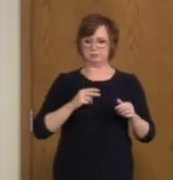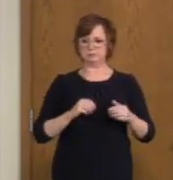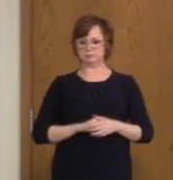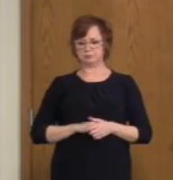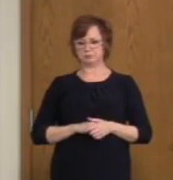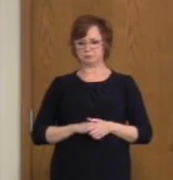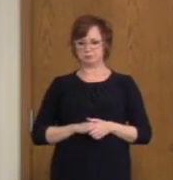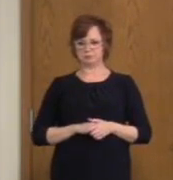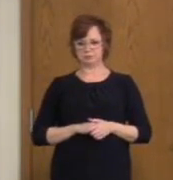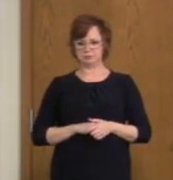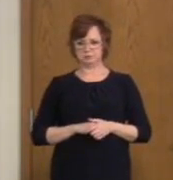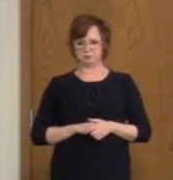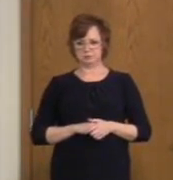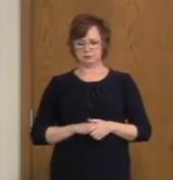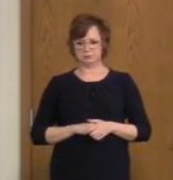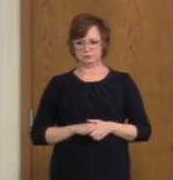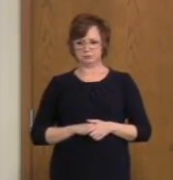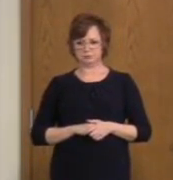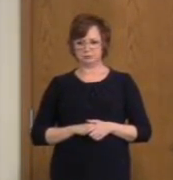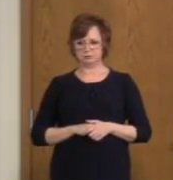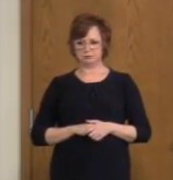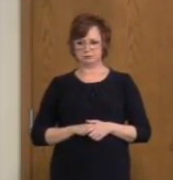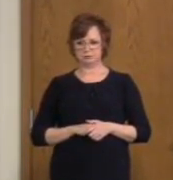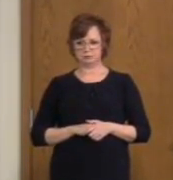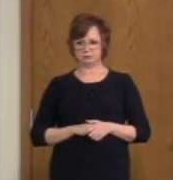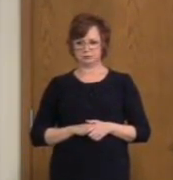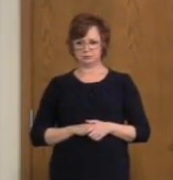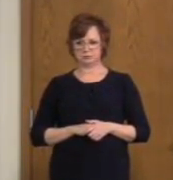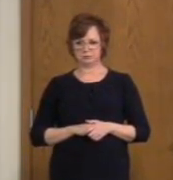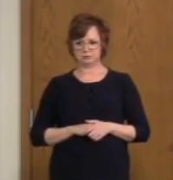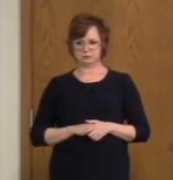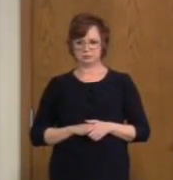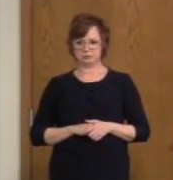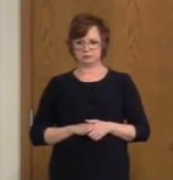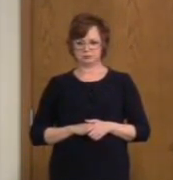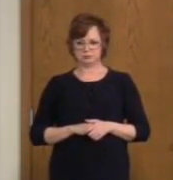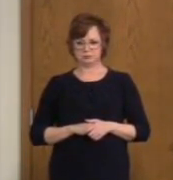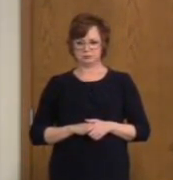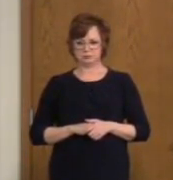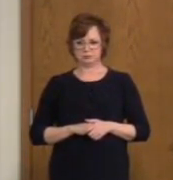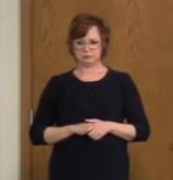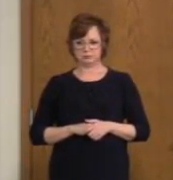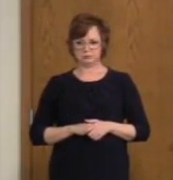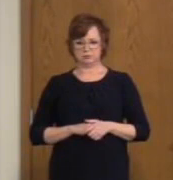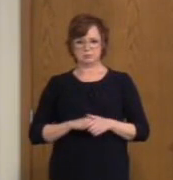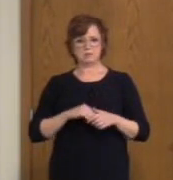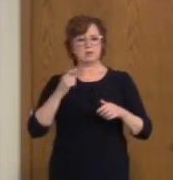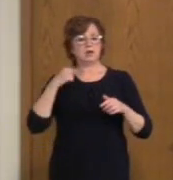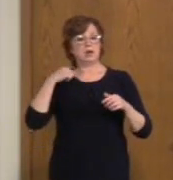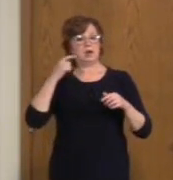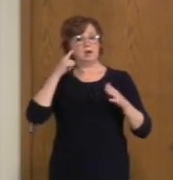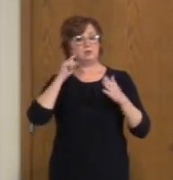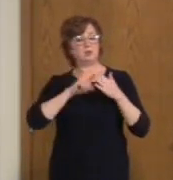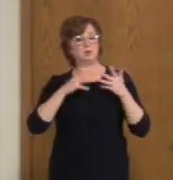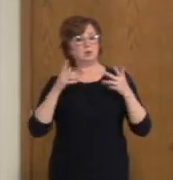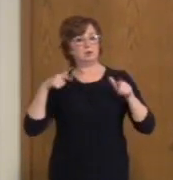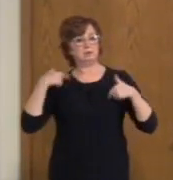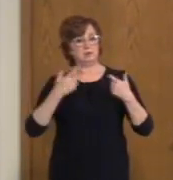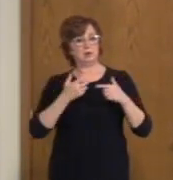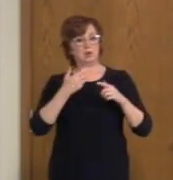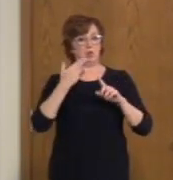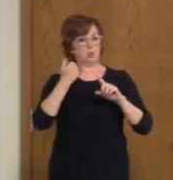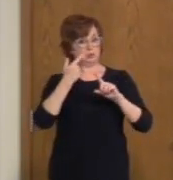the last 13 months that when we put our backs into it, things turn around very quickly. And that,